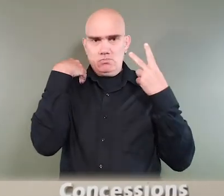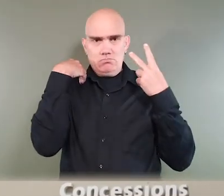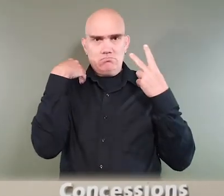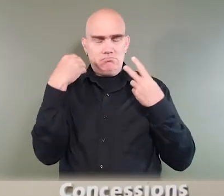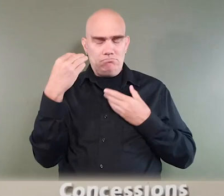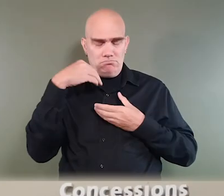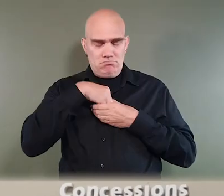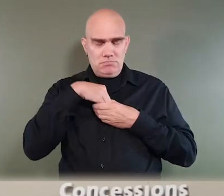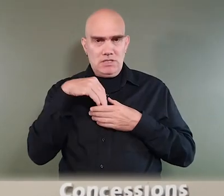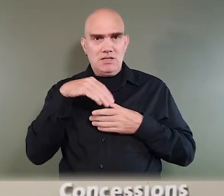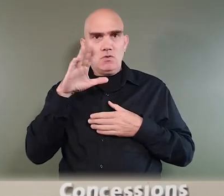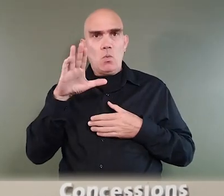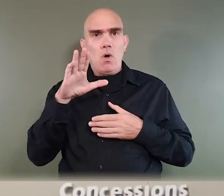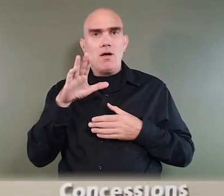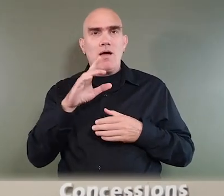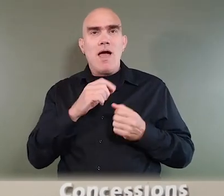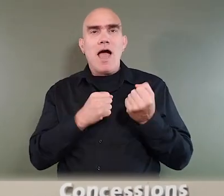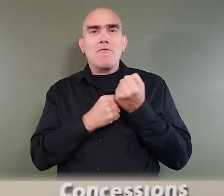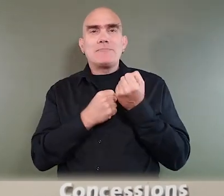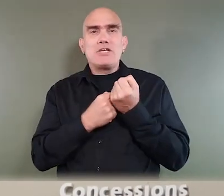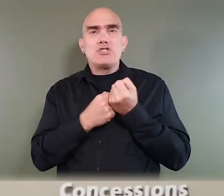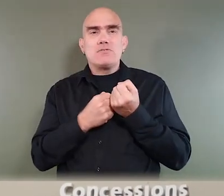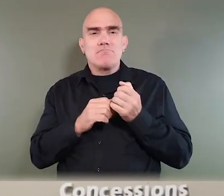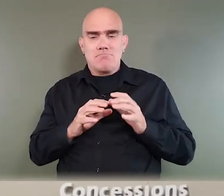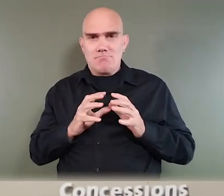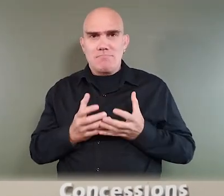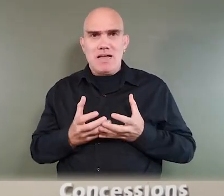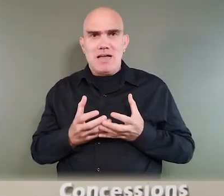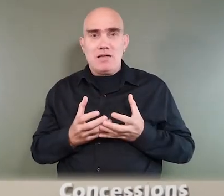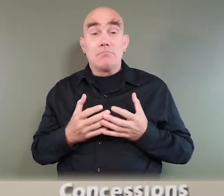affirmations. Bring them down.